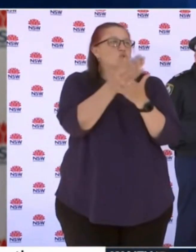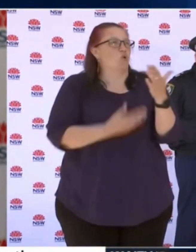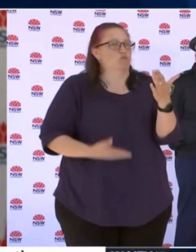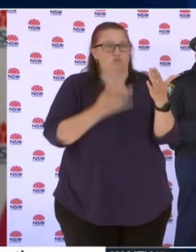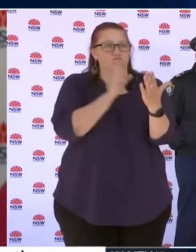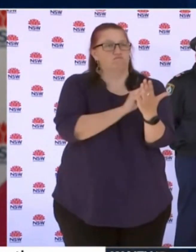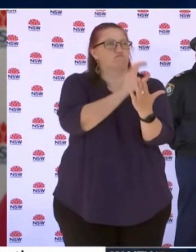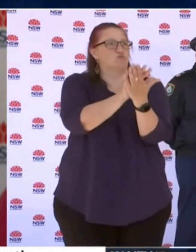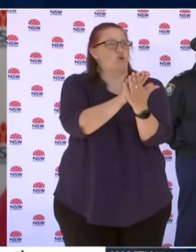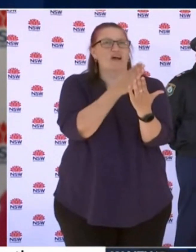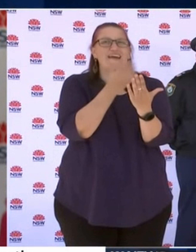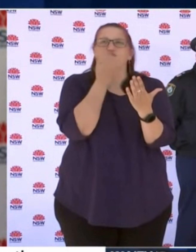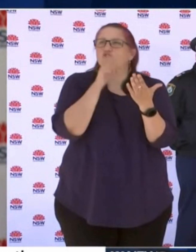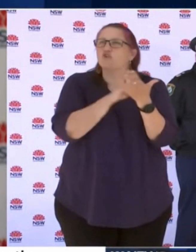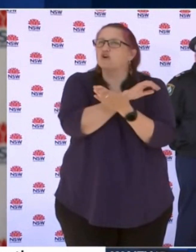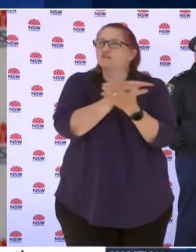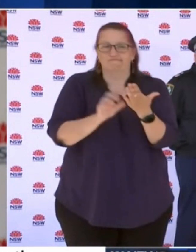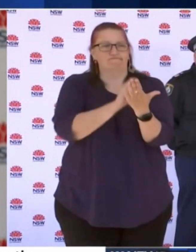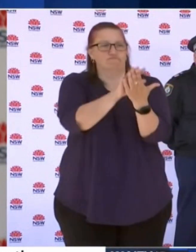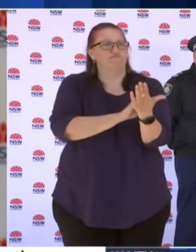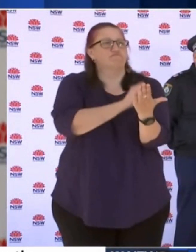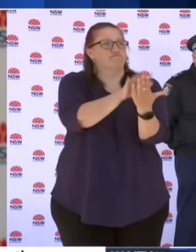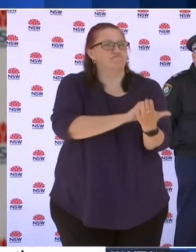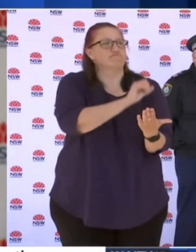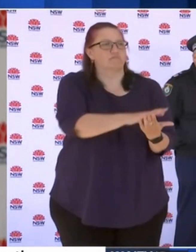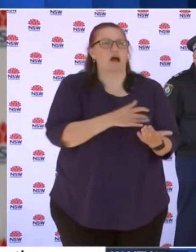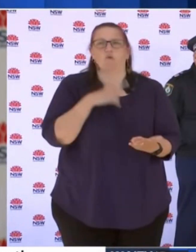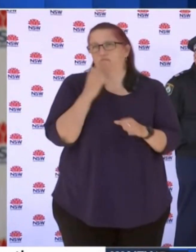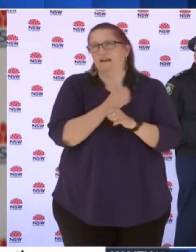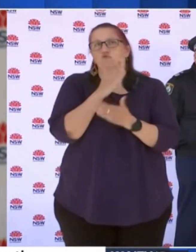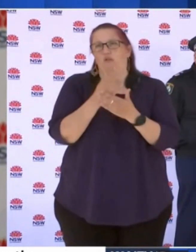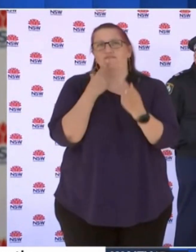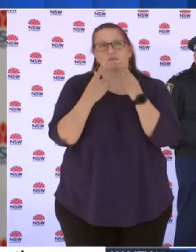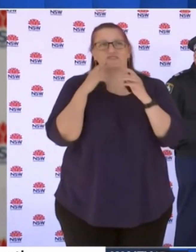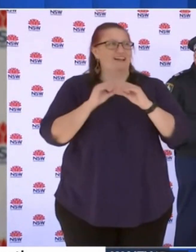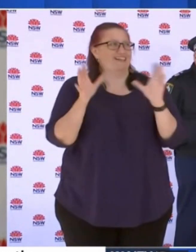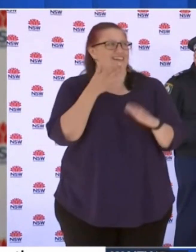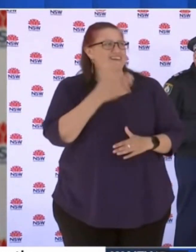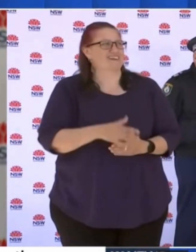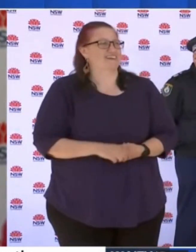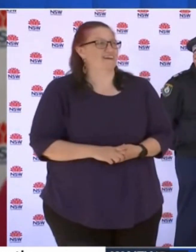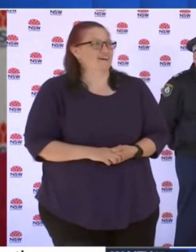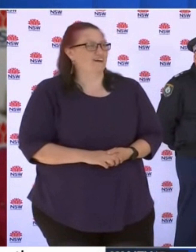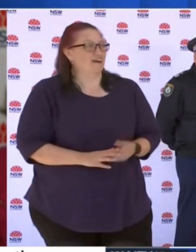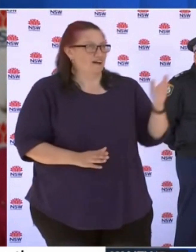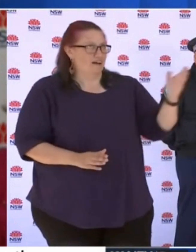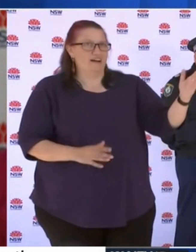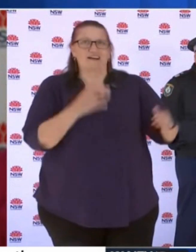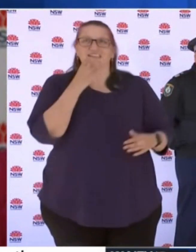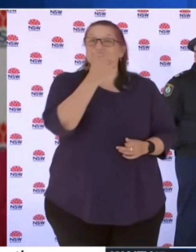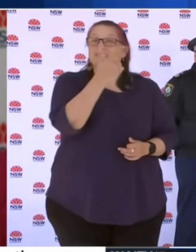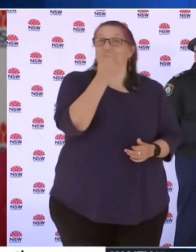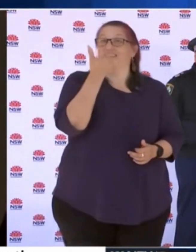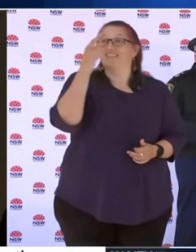I think, every Thursday, but I'll make sure that that data is clear. Dr. Chant, is 76,000 a new